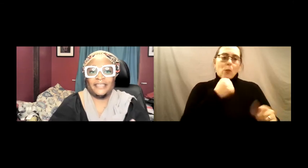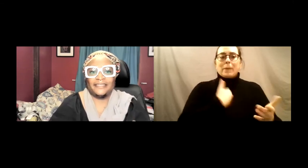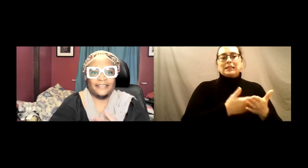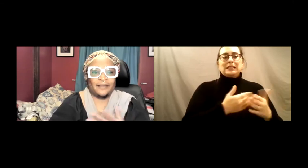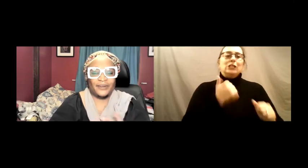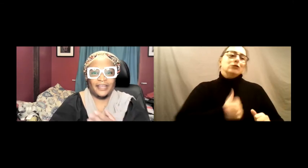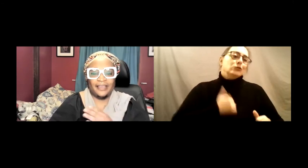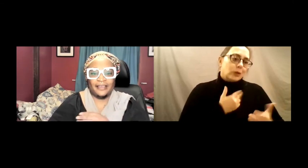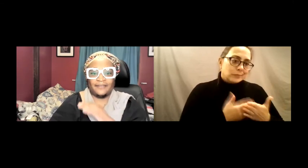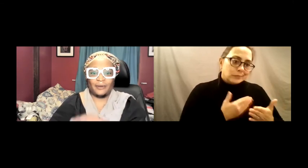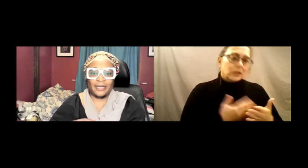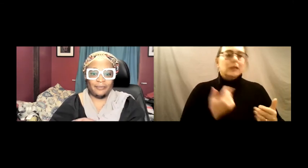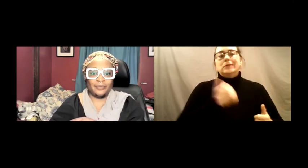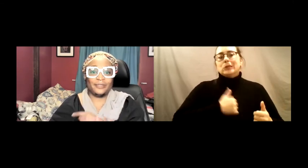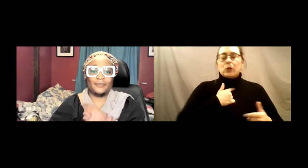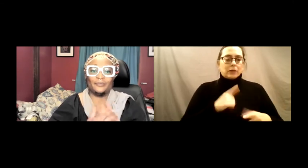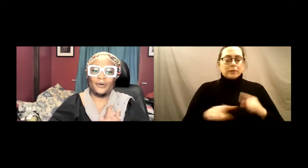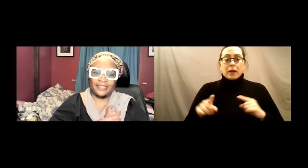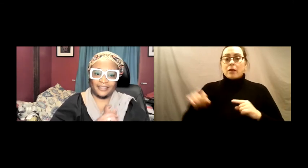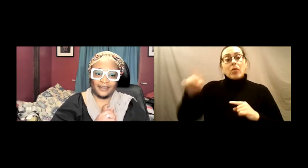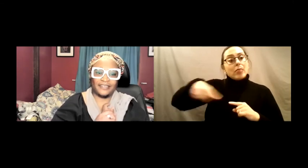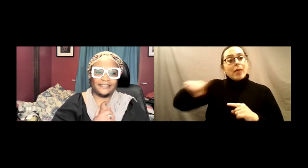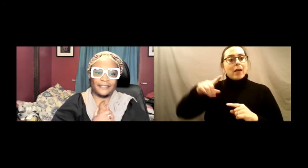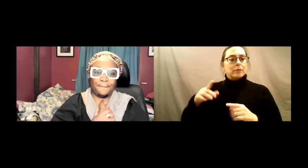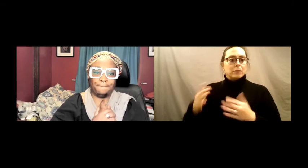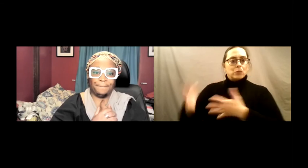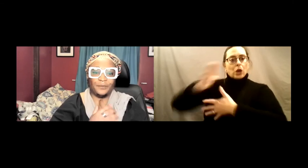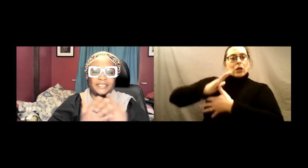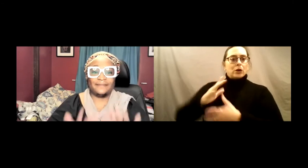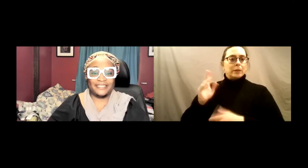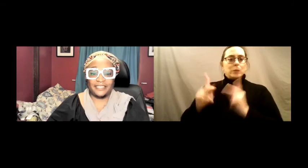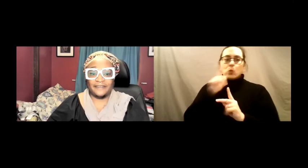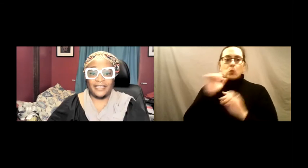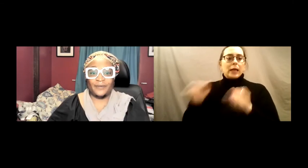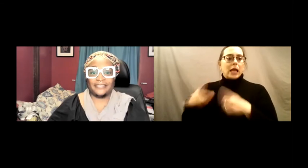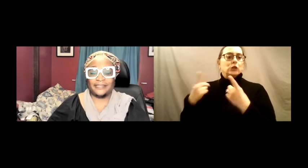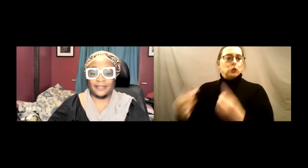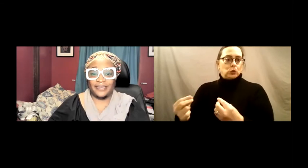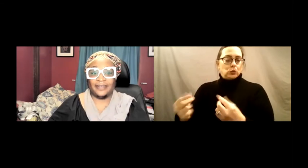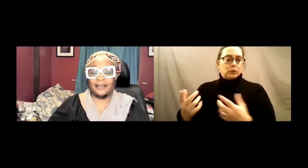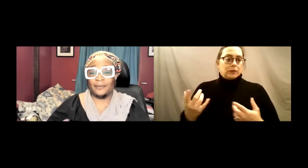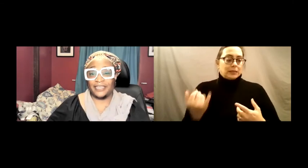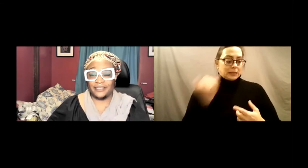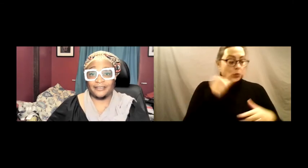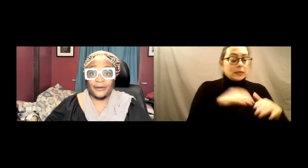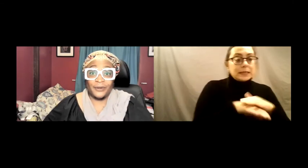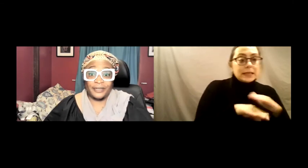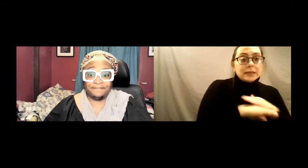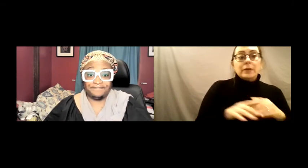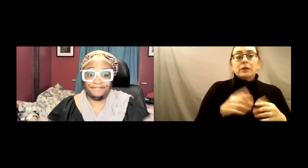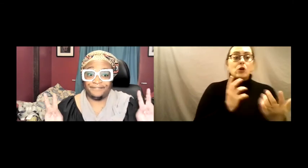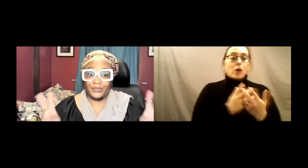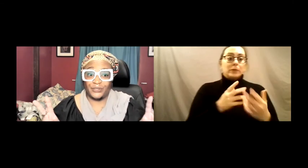that the presence and comfort of able-bodied people is more important than ours, which is the message conveyed when accessibility and accommodations are